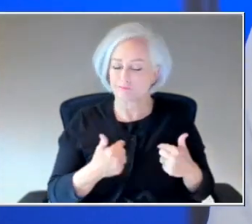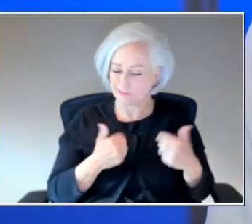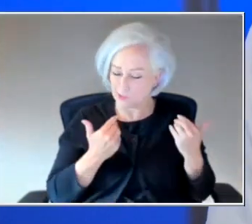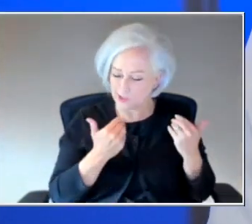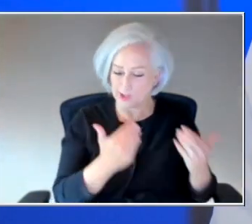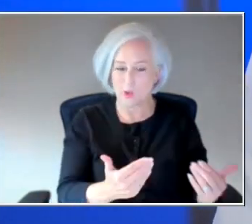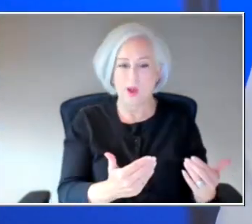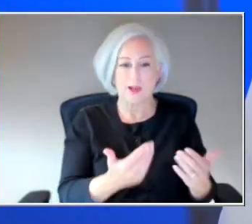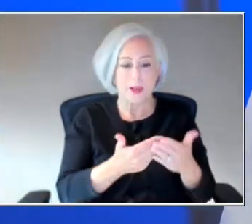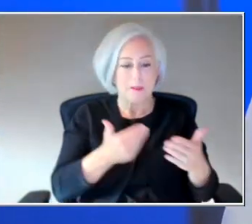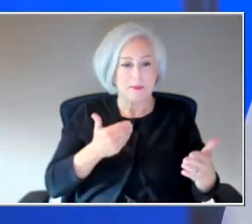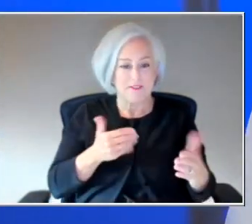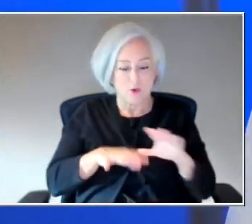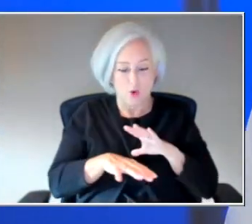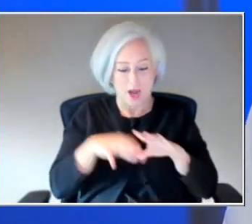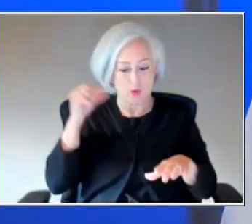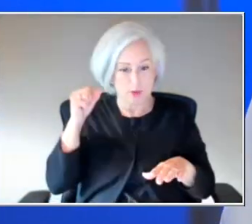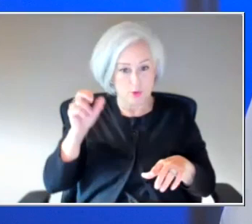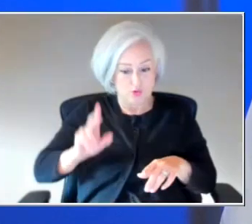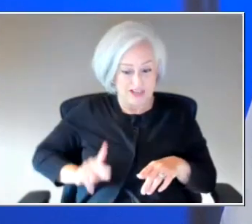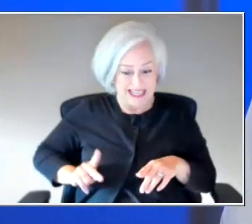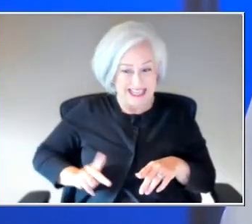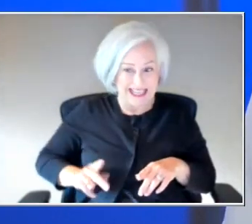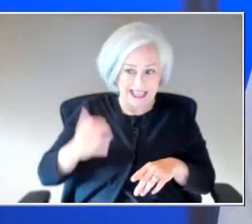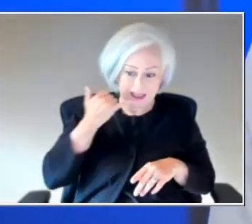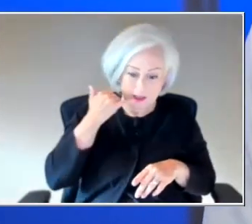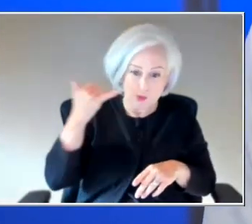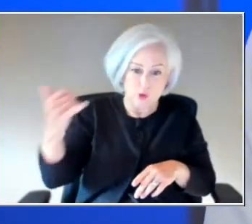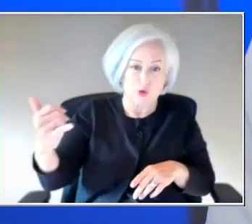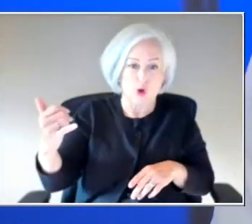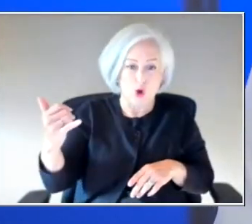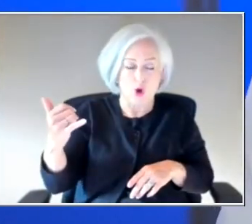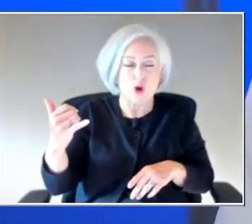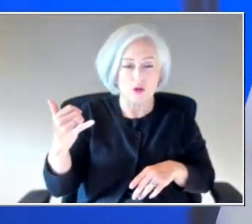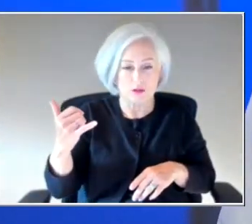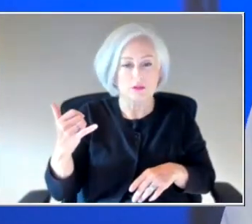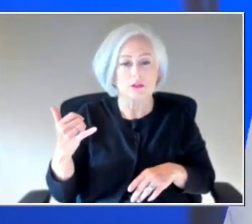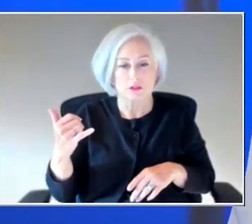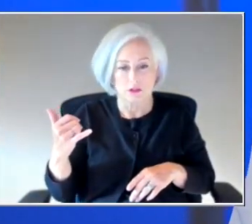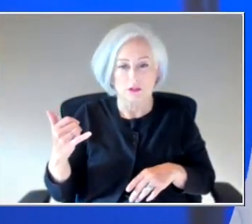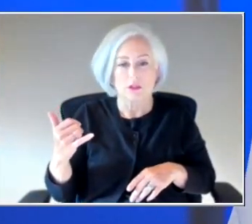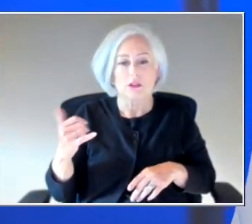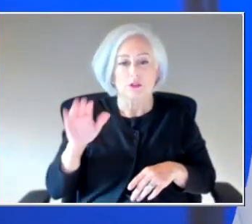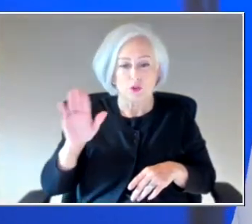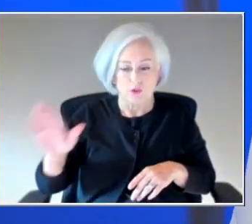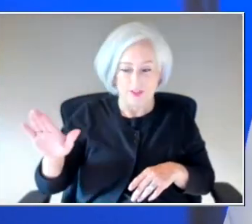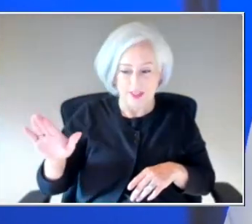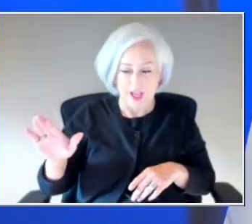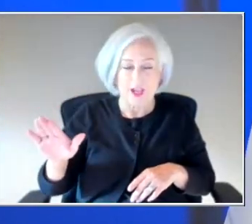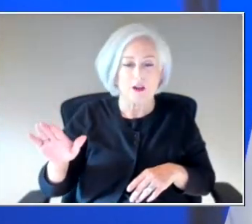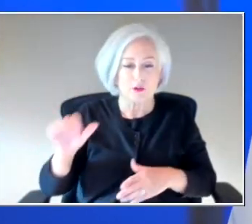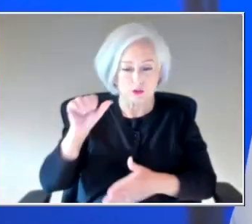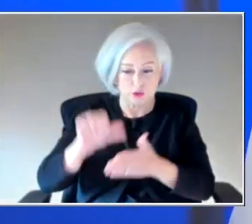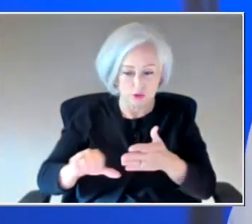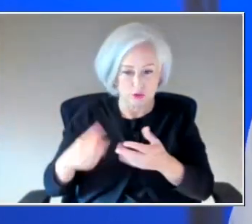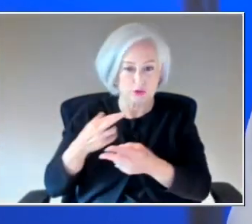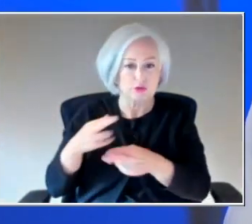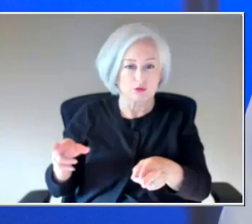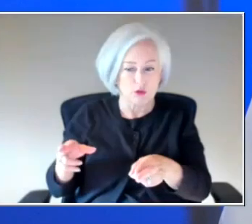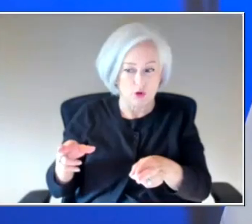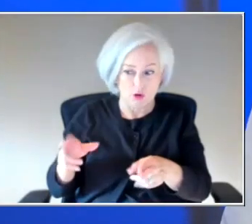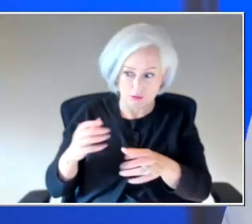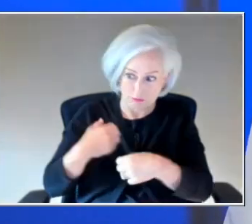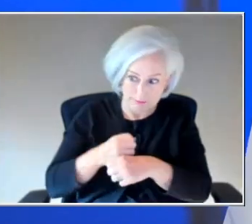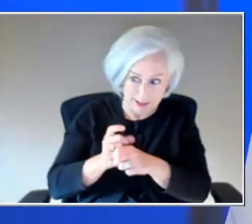make a couple calls. Usually the folks in the room will call into their OR and Children's Mercy and ensure they're doing well and we're doing well and